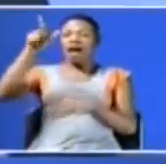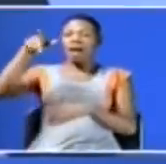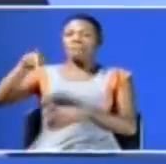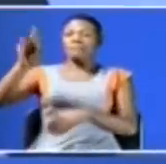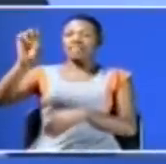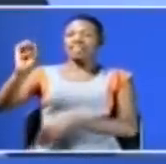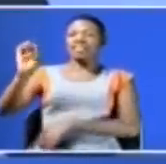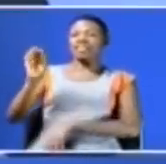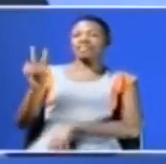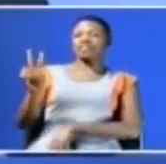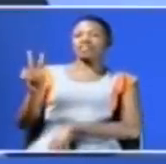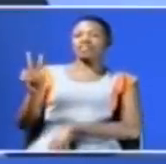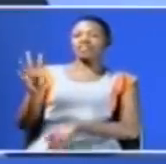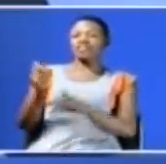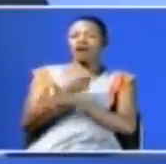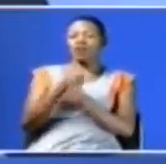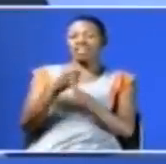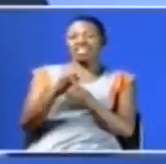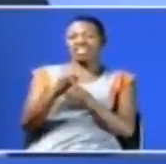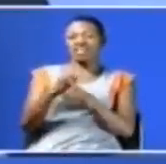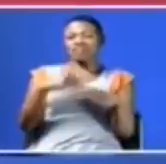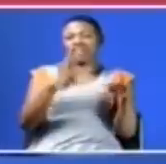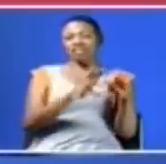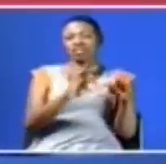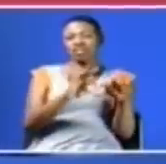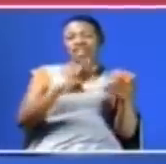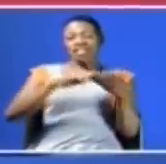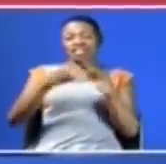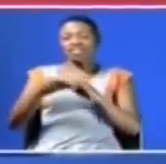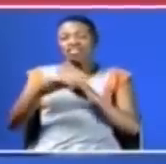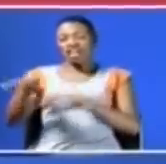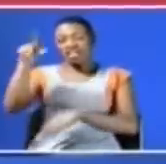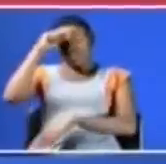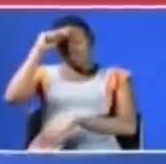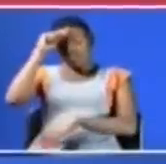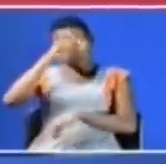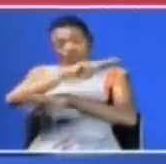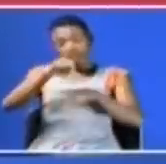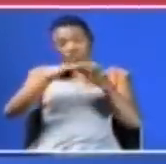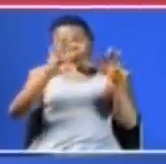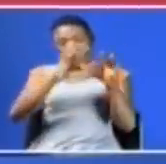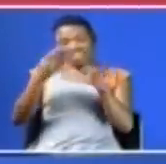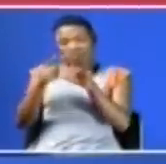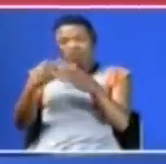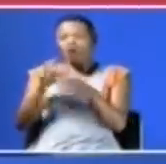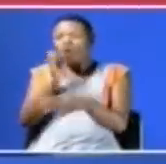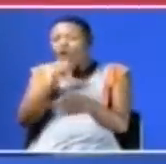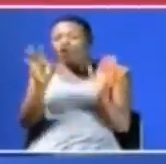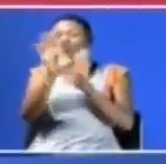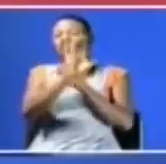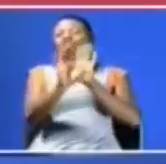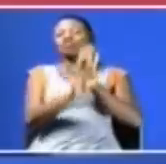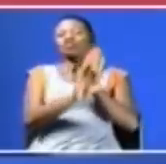a transitional government instrument, the one which created the government of national unity. Mm-hmm. But that was under the old constitution. Under